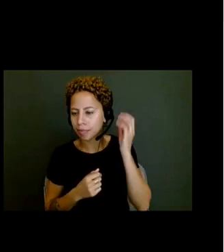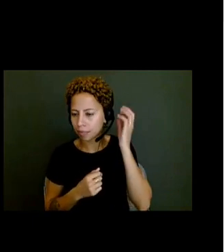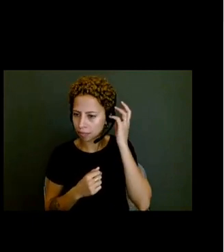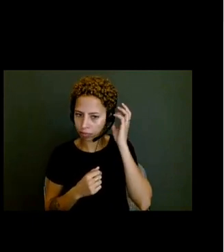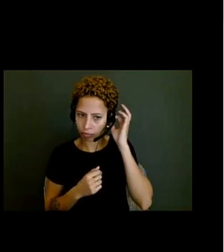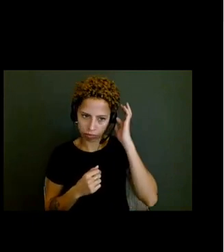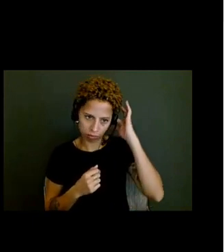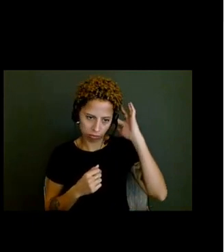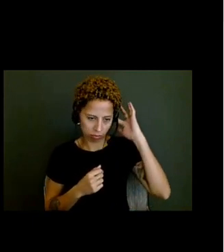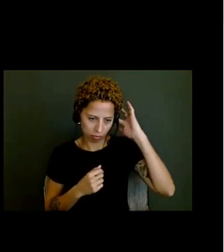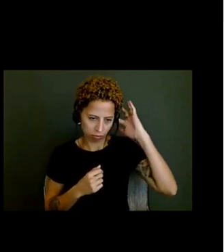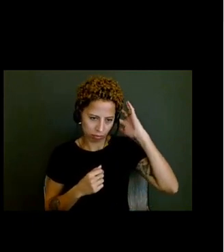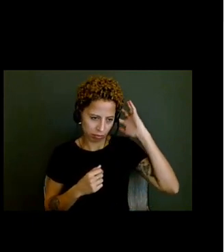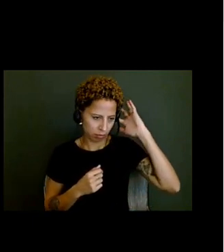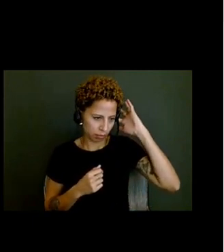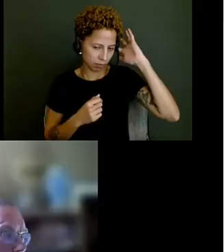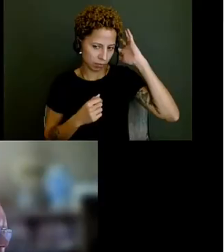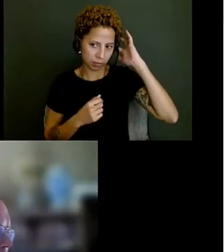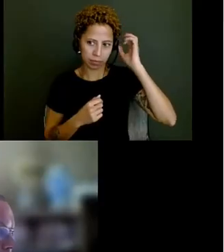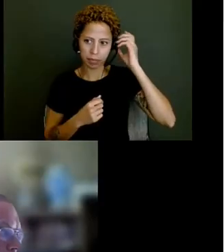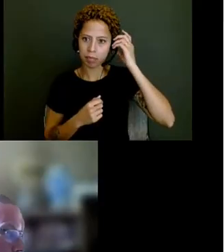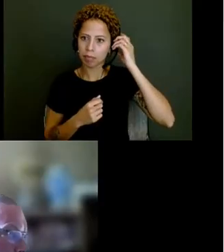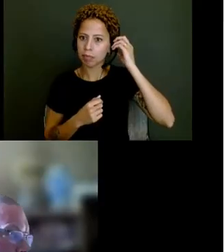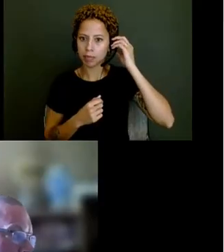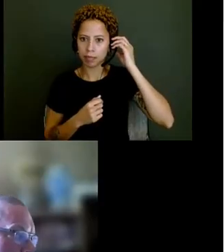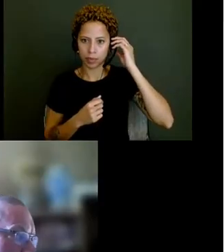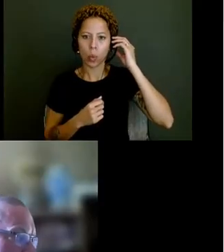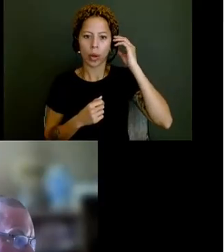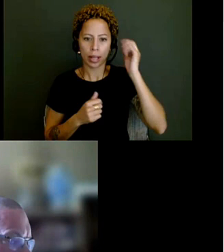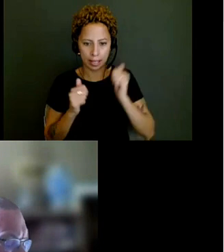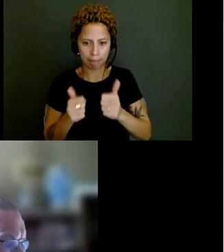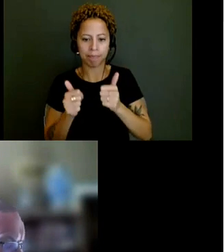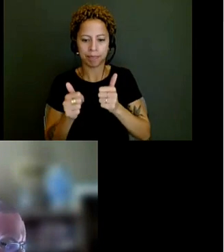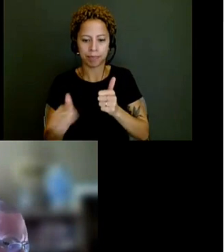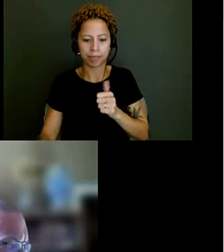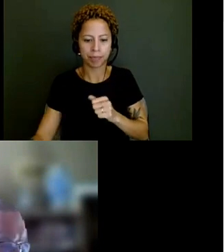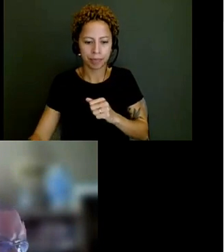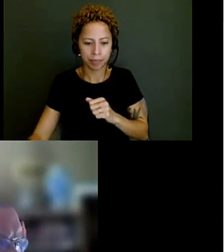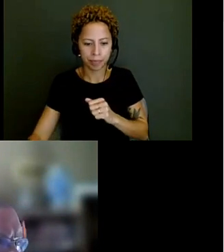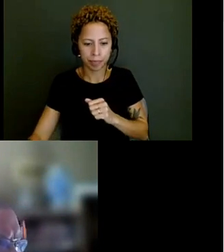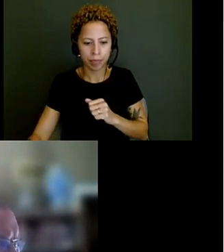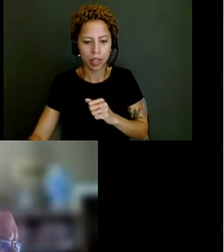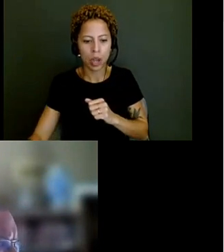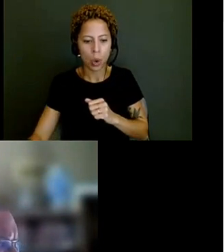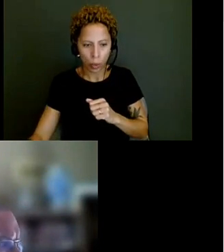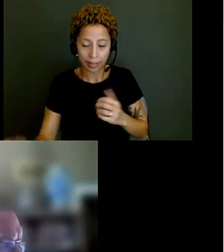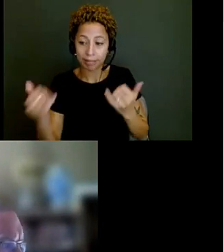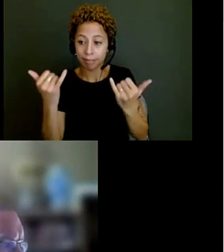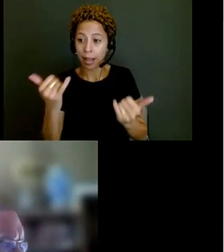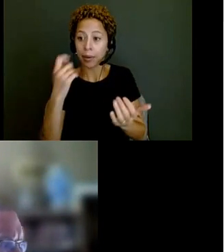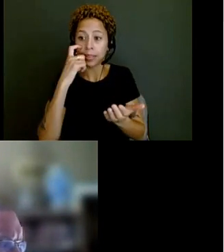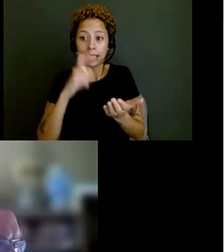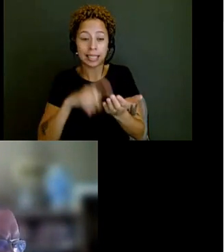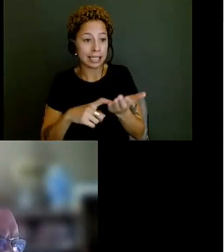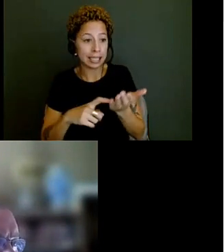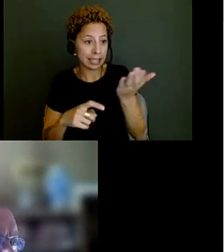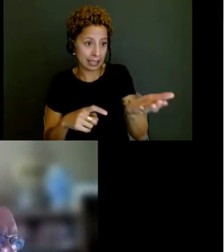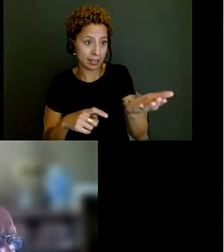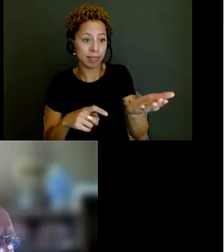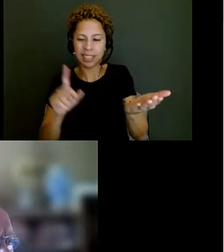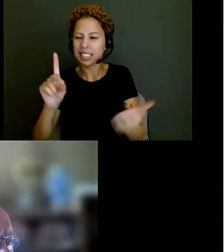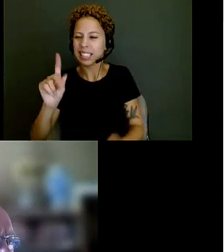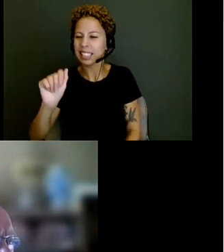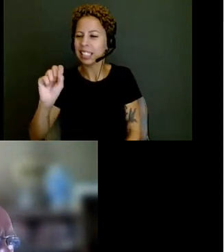There we go. Okay, you're back. Perfect. All right. Okay, so what we're looking at is the Connect SMS